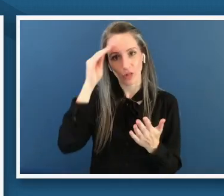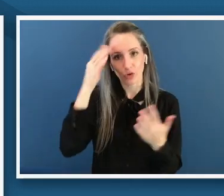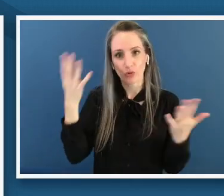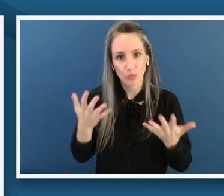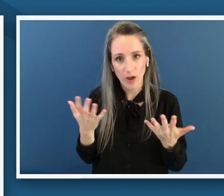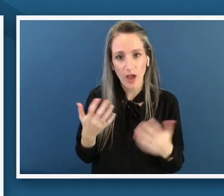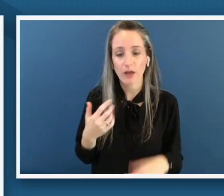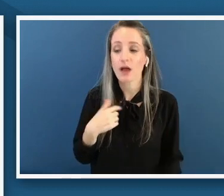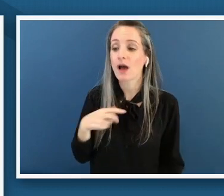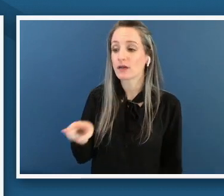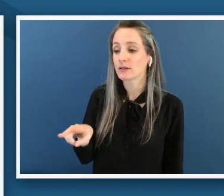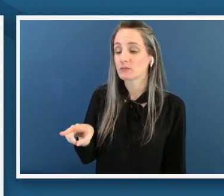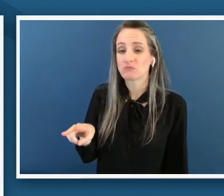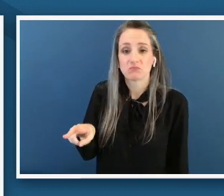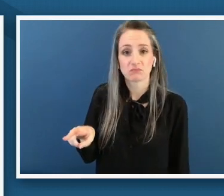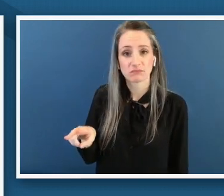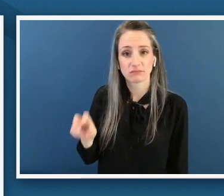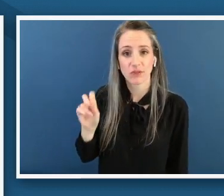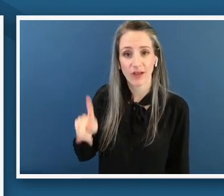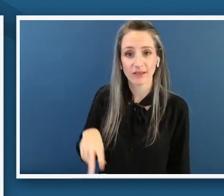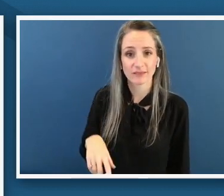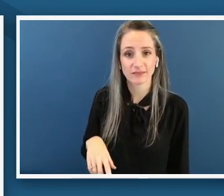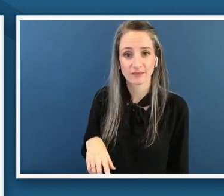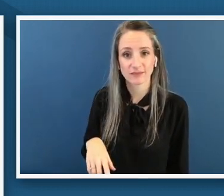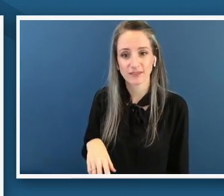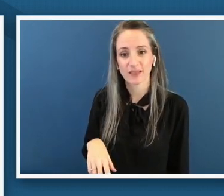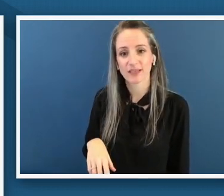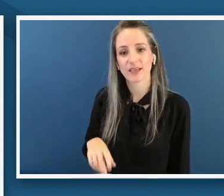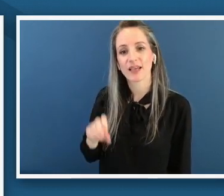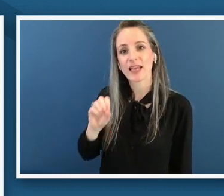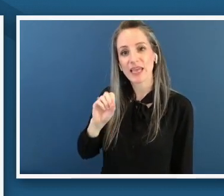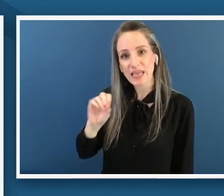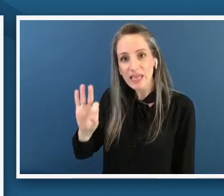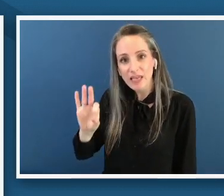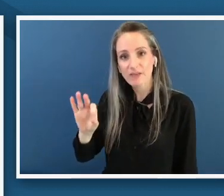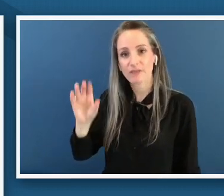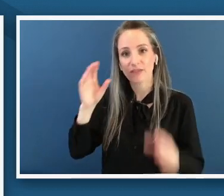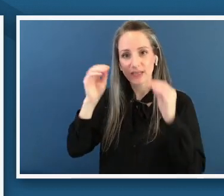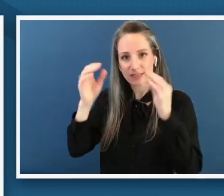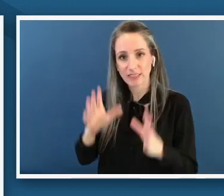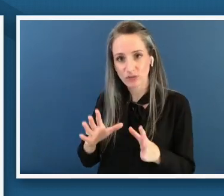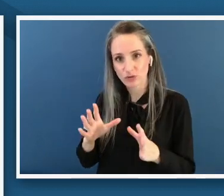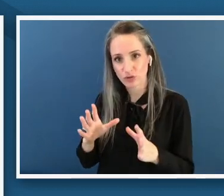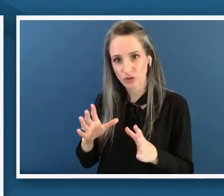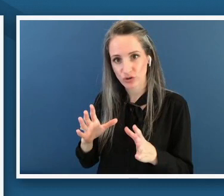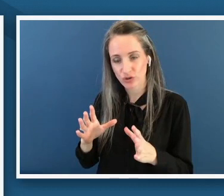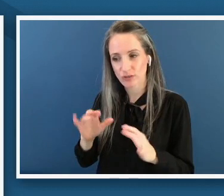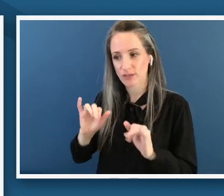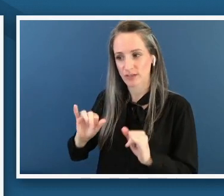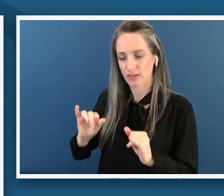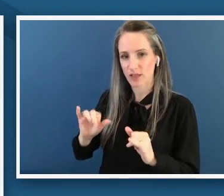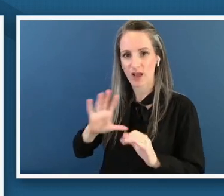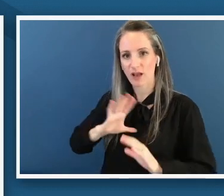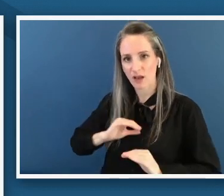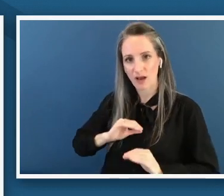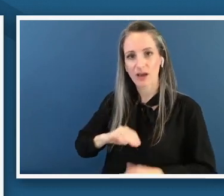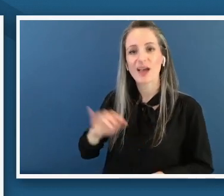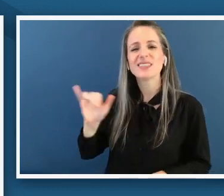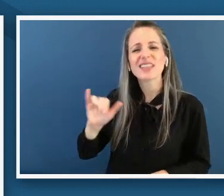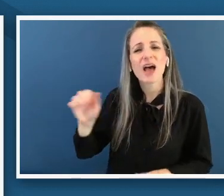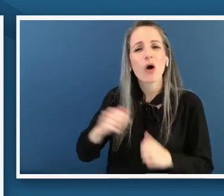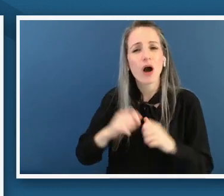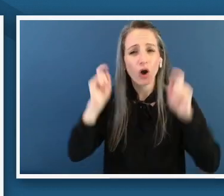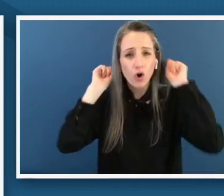that to heart too hard. Because if you get discouraged by that and you let it's kind of like the hoodie. If a kid comes in the class with a